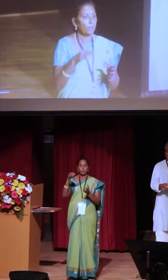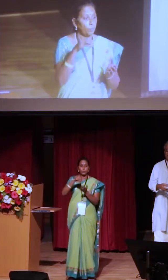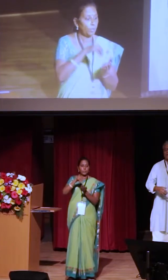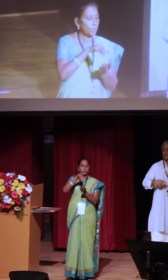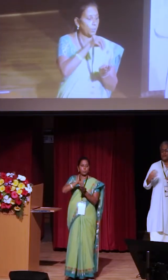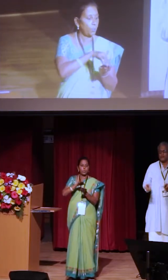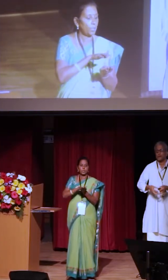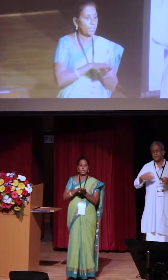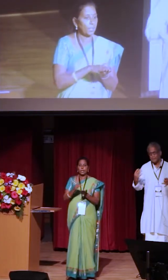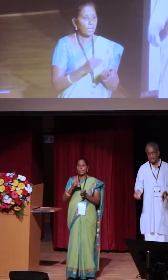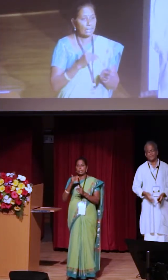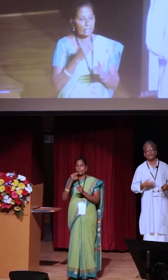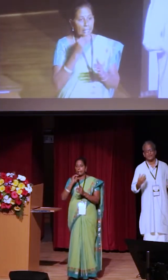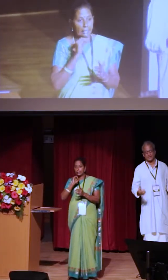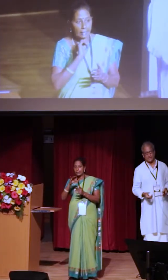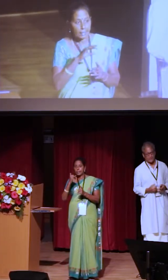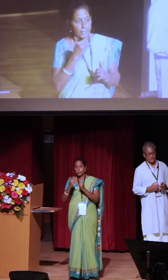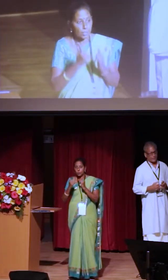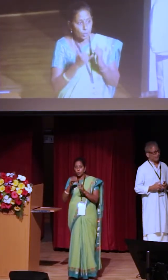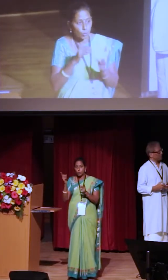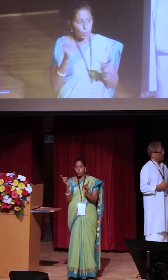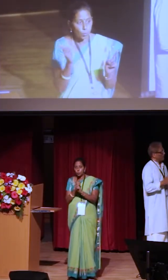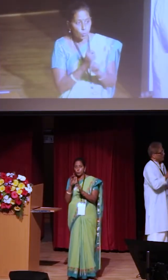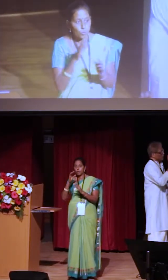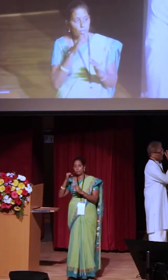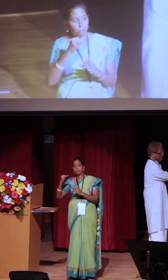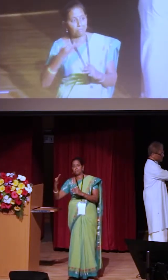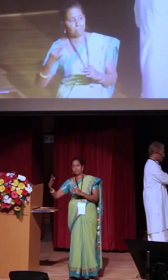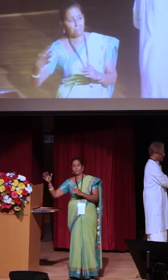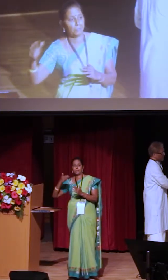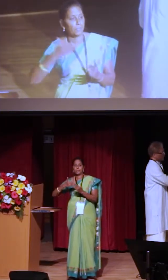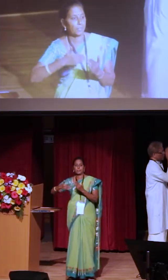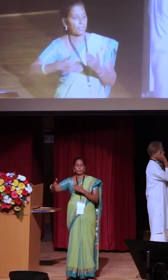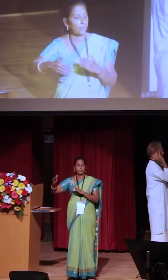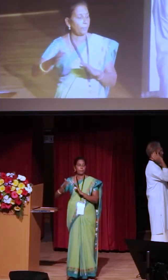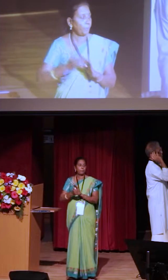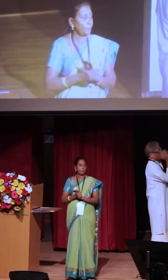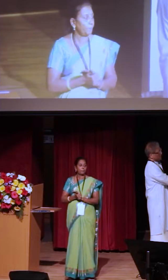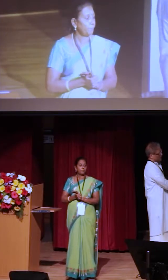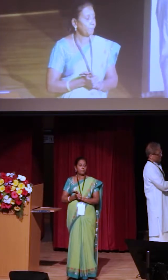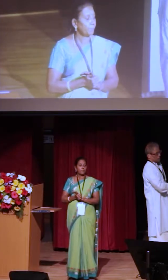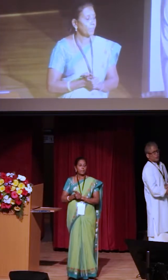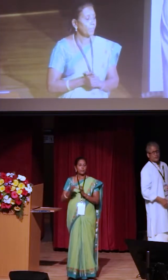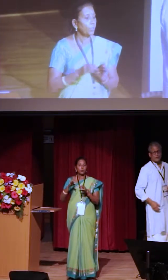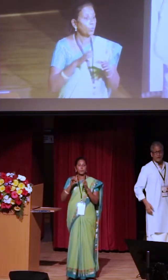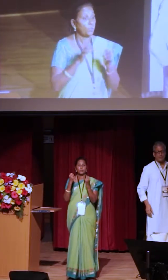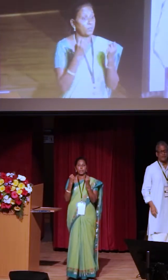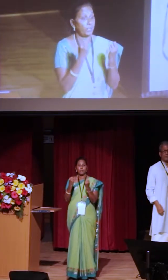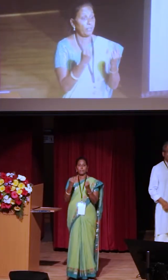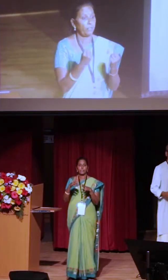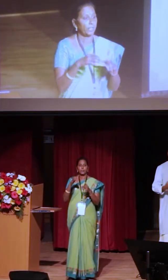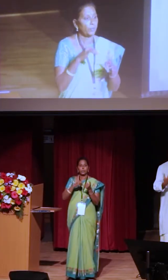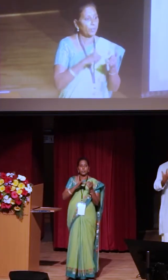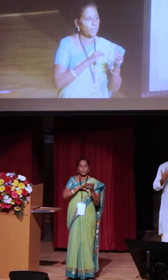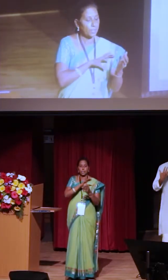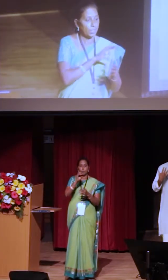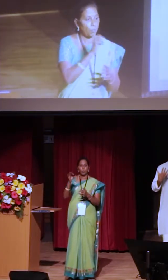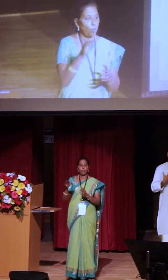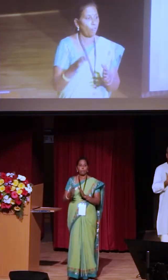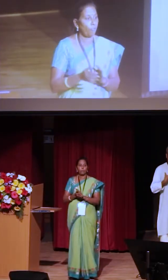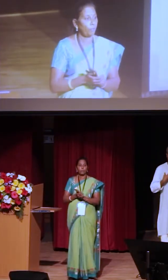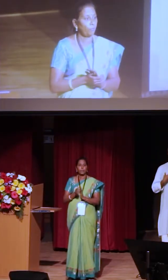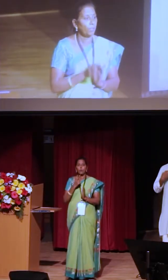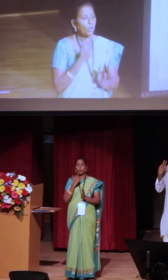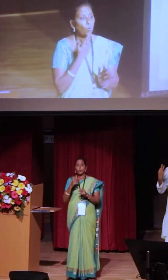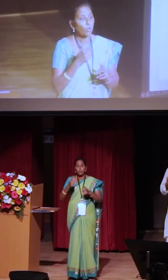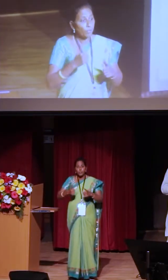pods, and it tells you stories, plays music, etc., etc. So they did this study, proved that this is very effective over 3 months. And